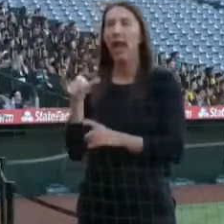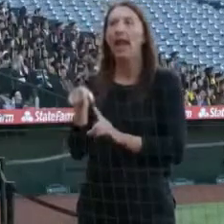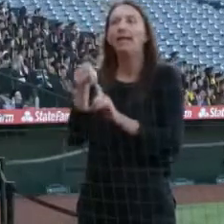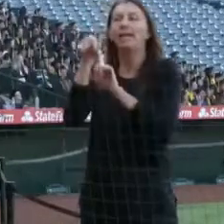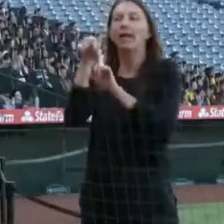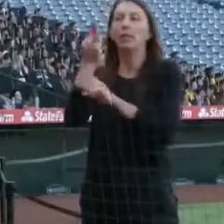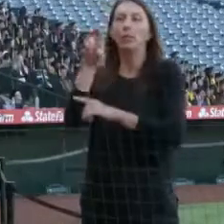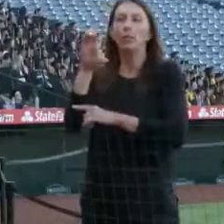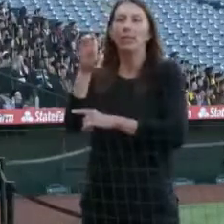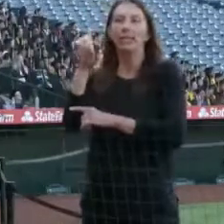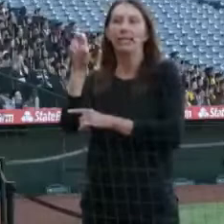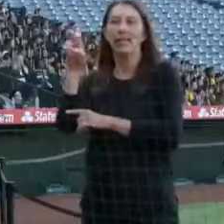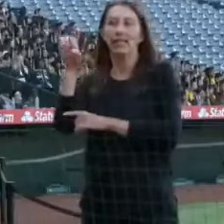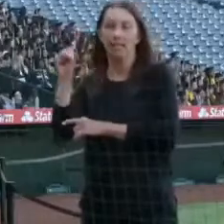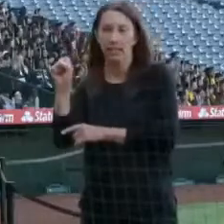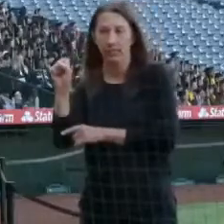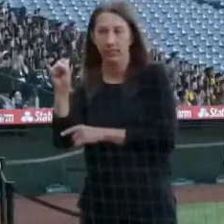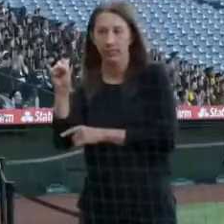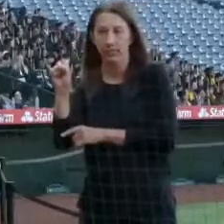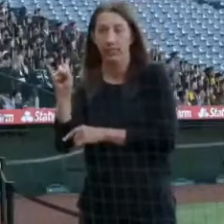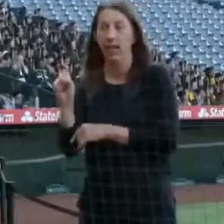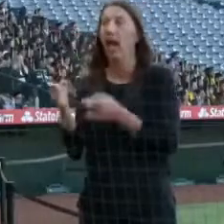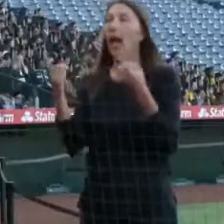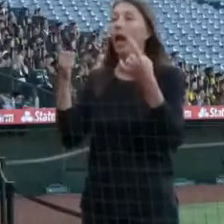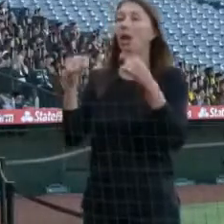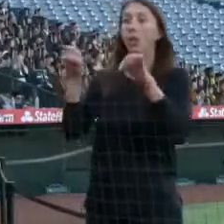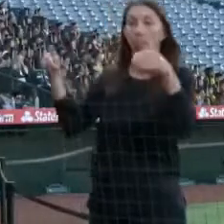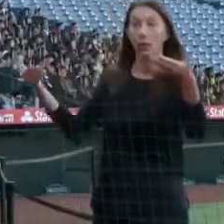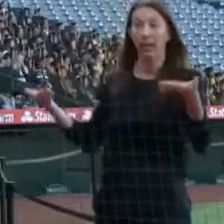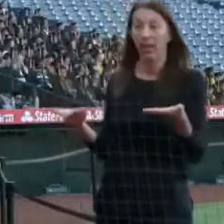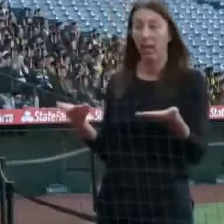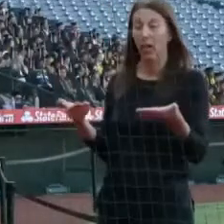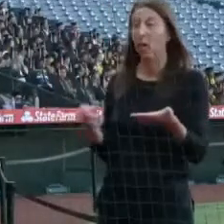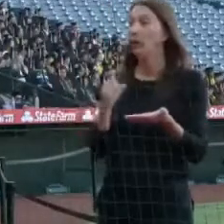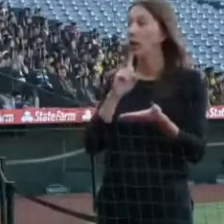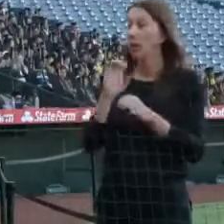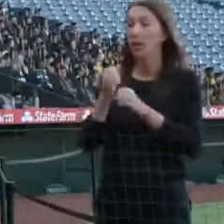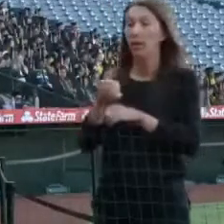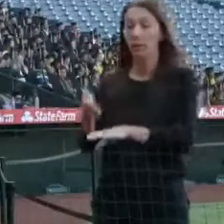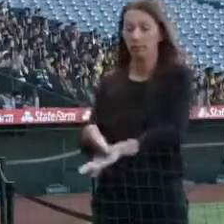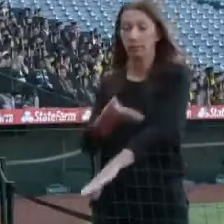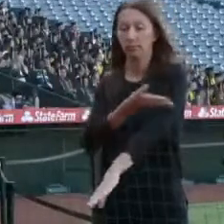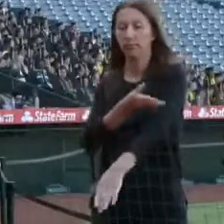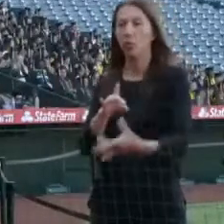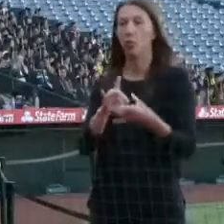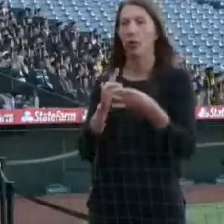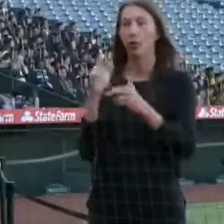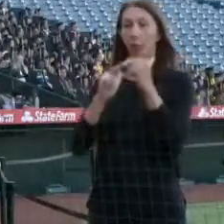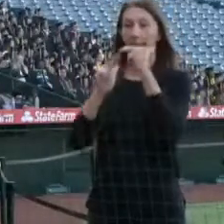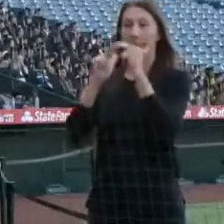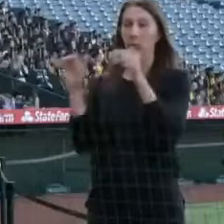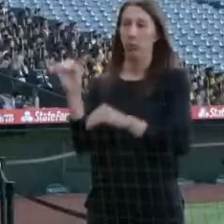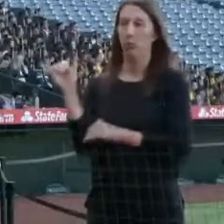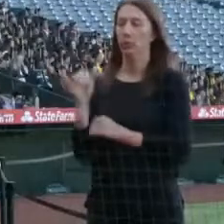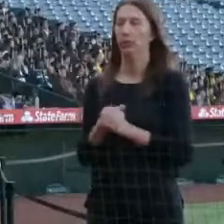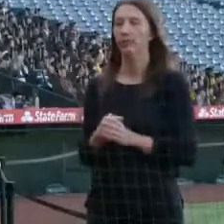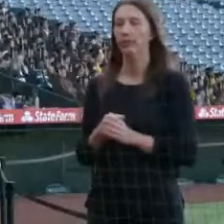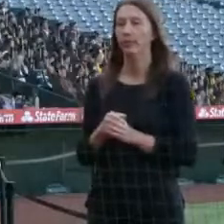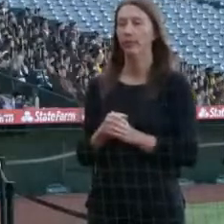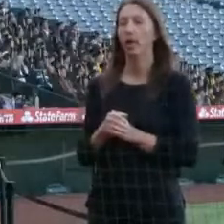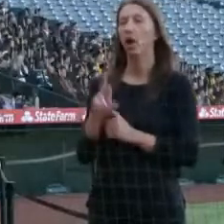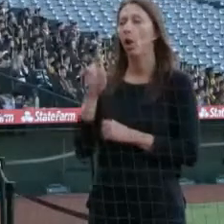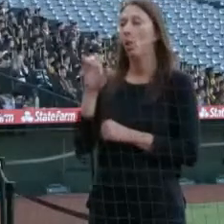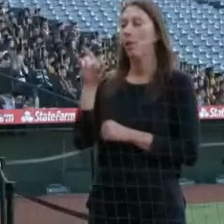Davis. And while you were here, we've really made some progress in terms of building. A